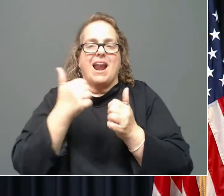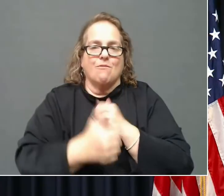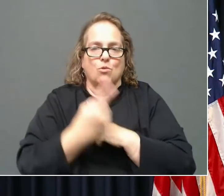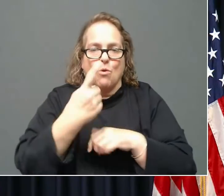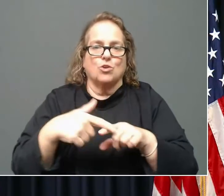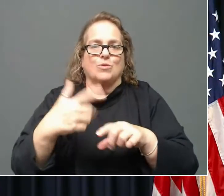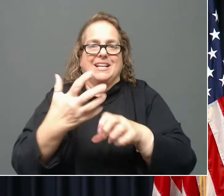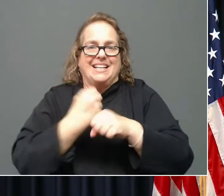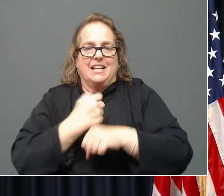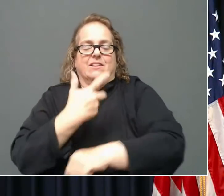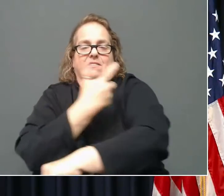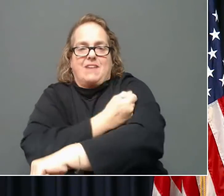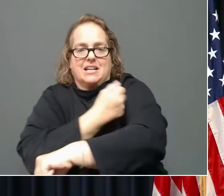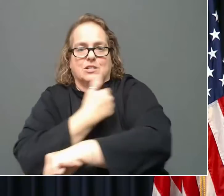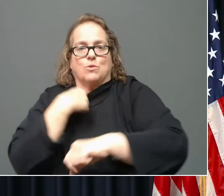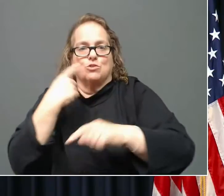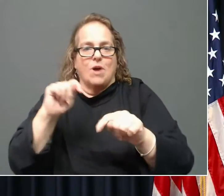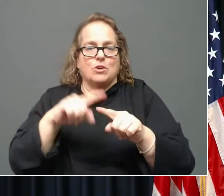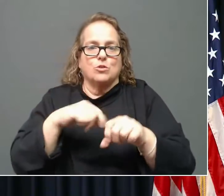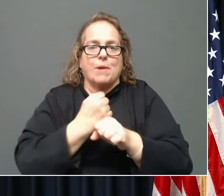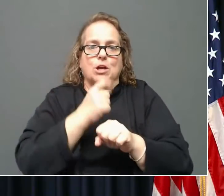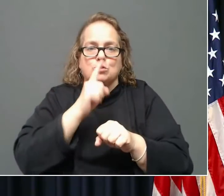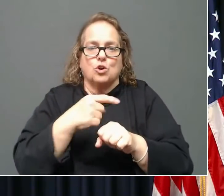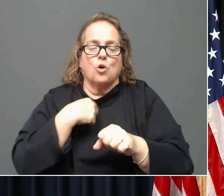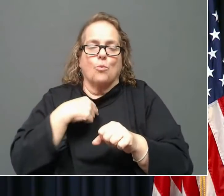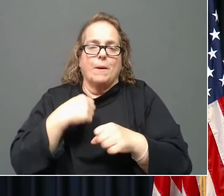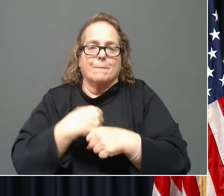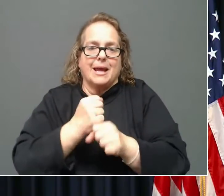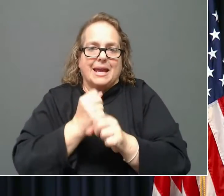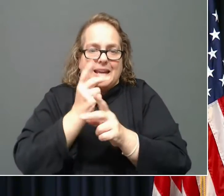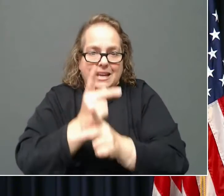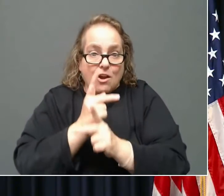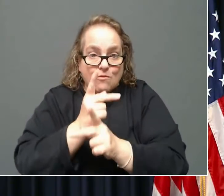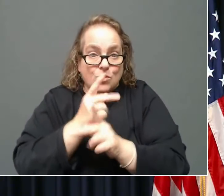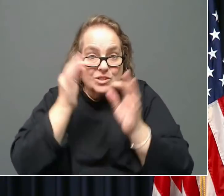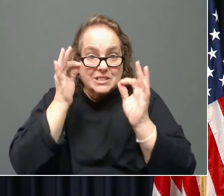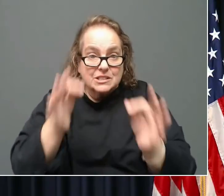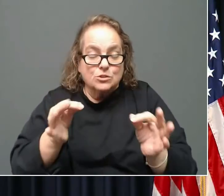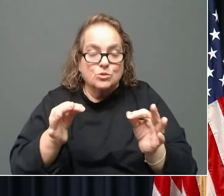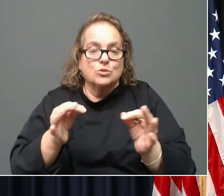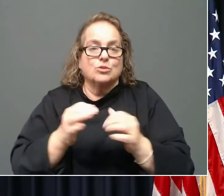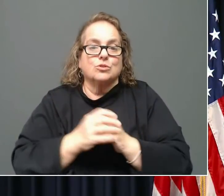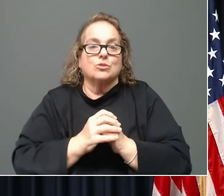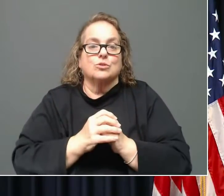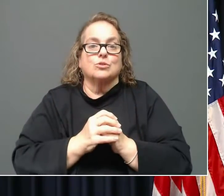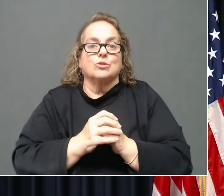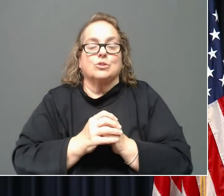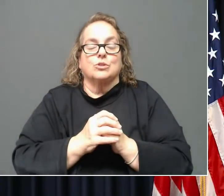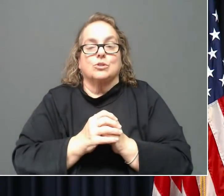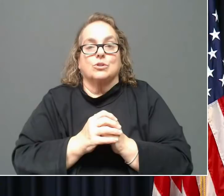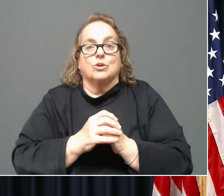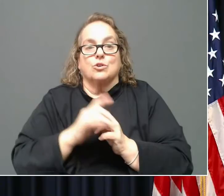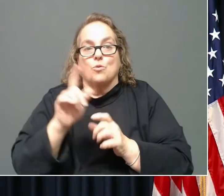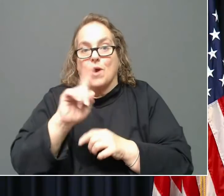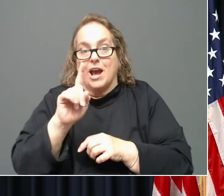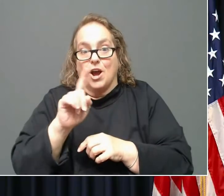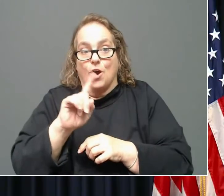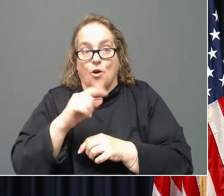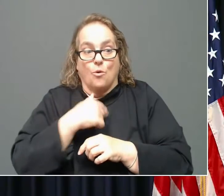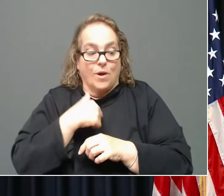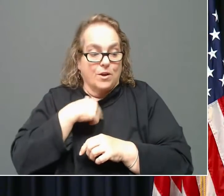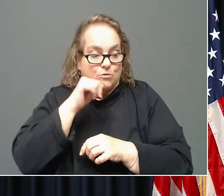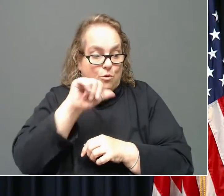to make sure we're making careful decisions to where, again, we don't put every egg in one